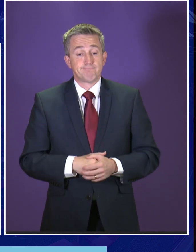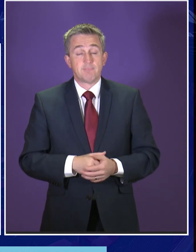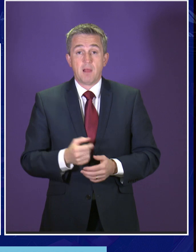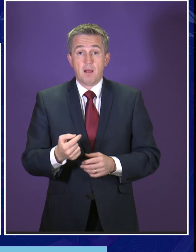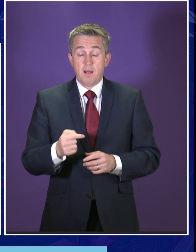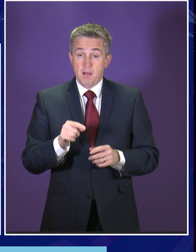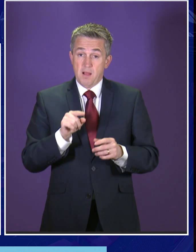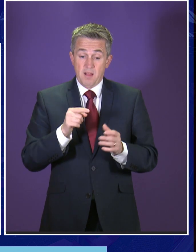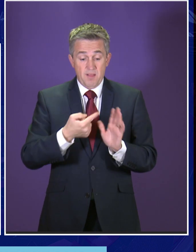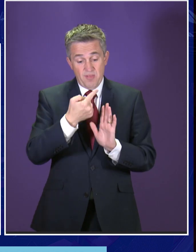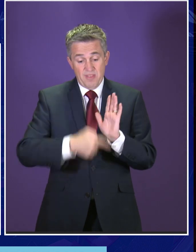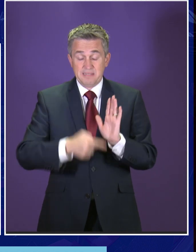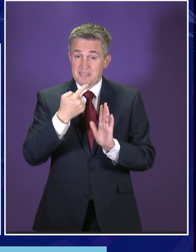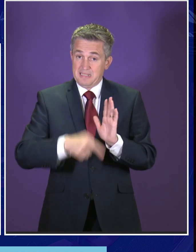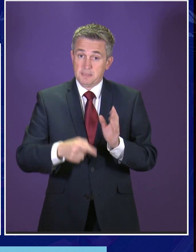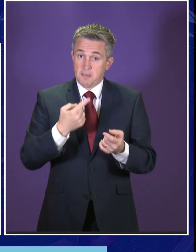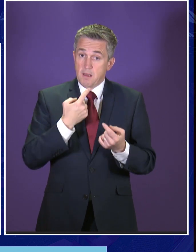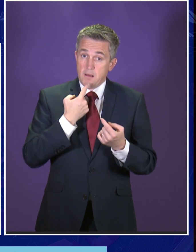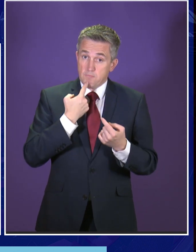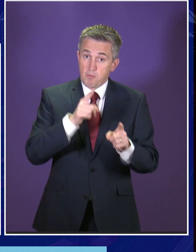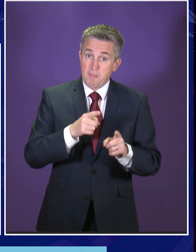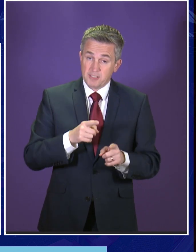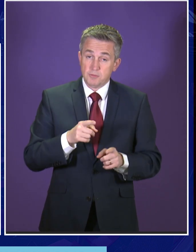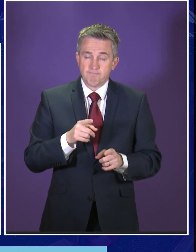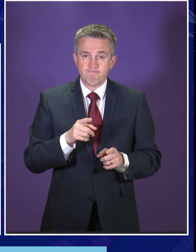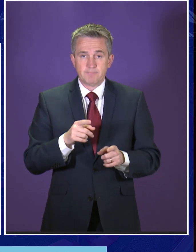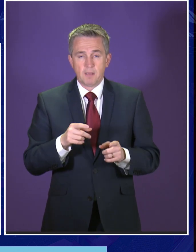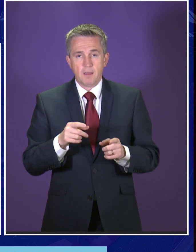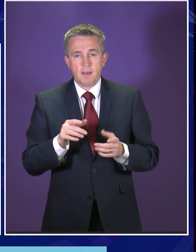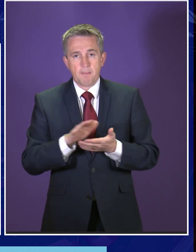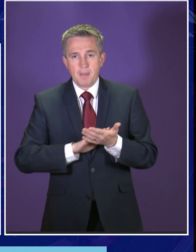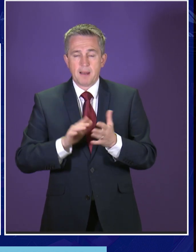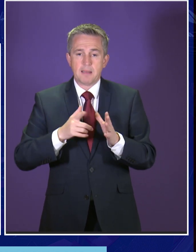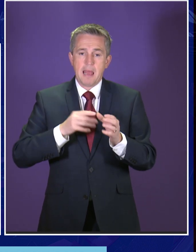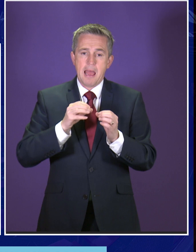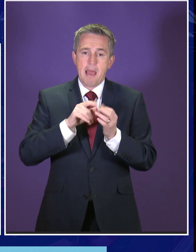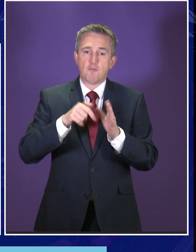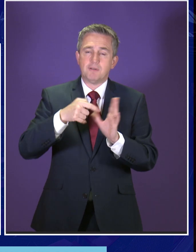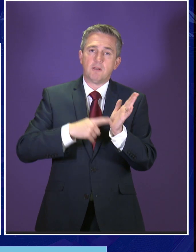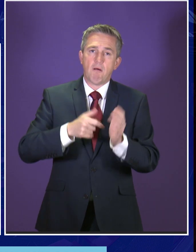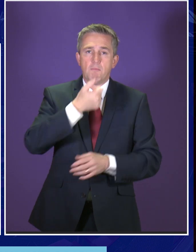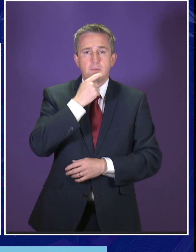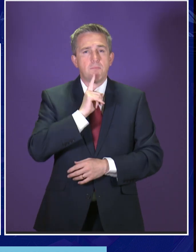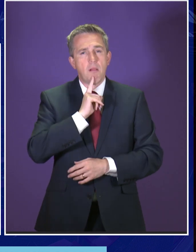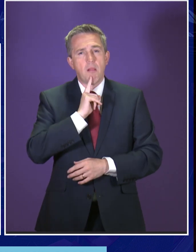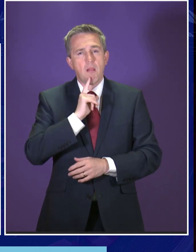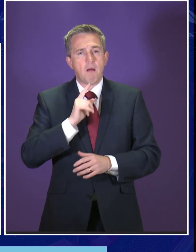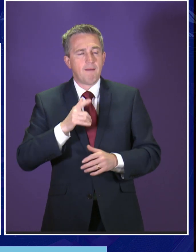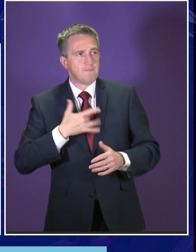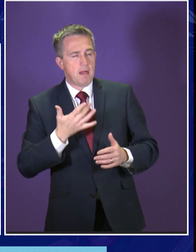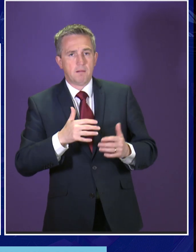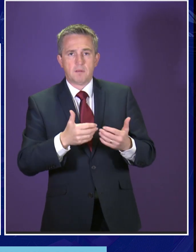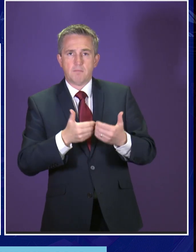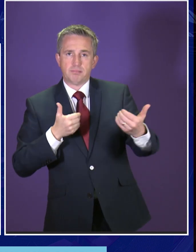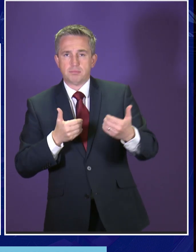proclamation has then precipitated a lack of a whole range of things. Constitutional recognition for Aboriginal peoples in Australia. In 1901, when we became